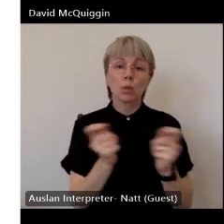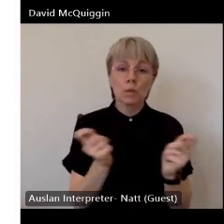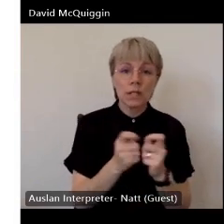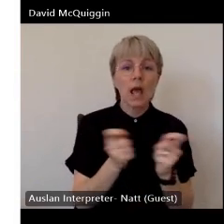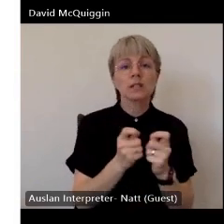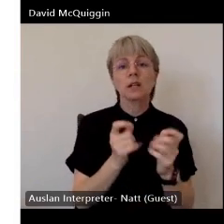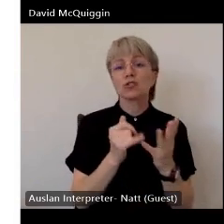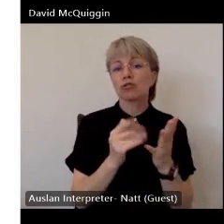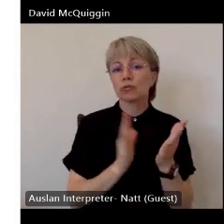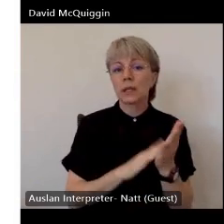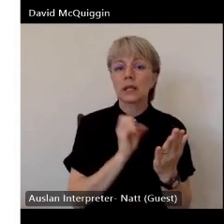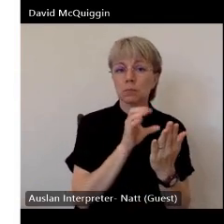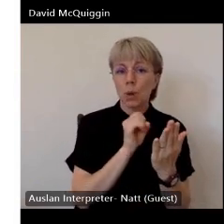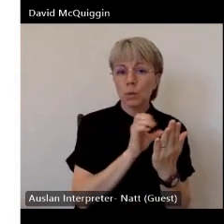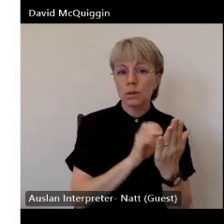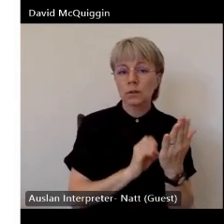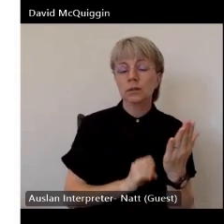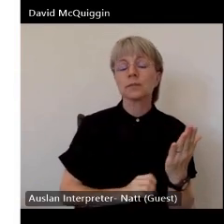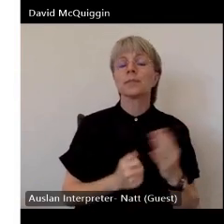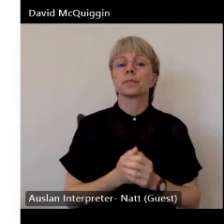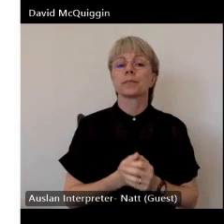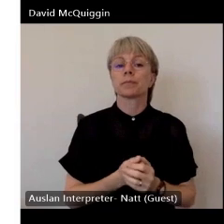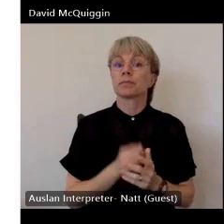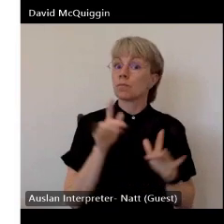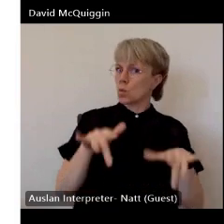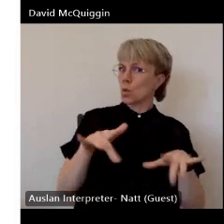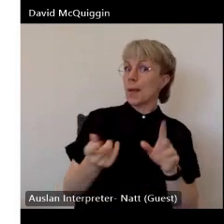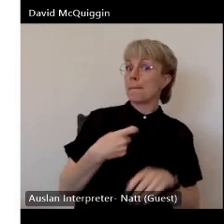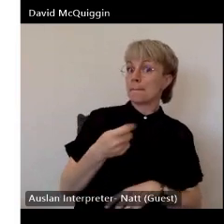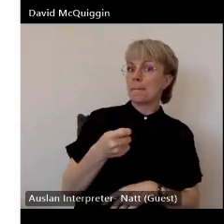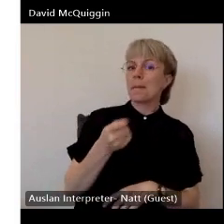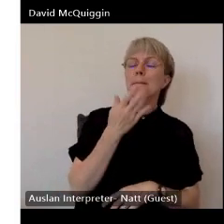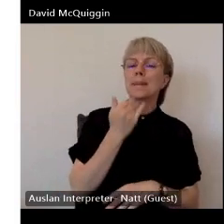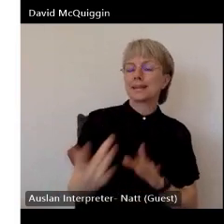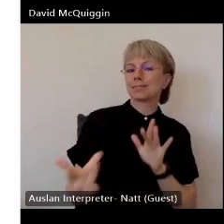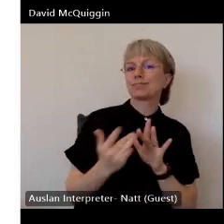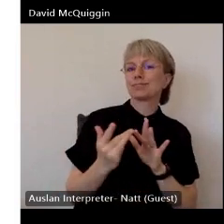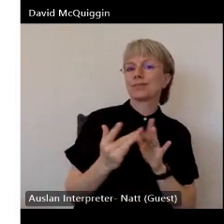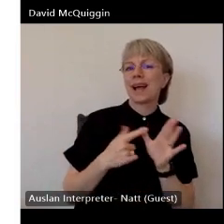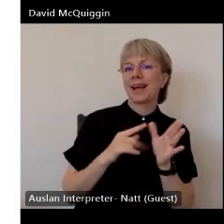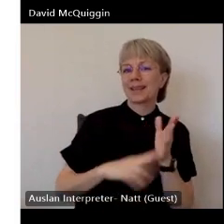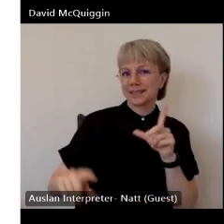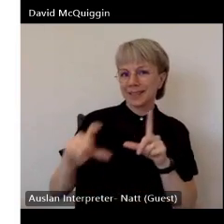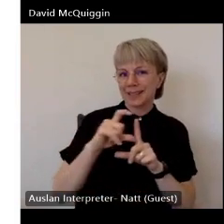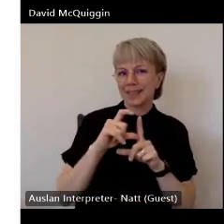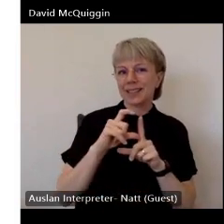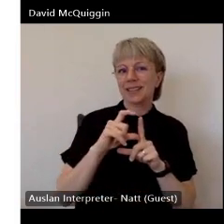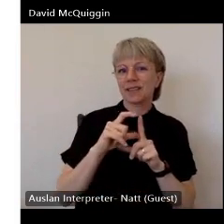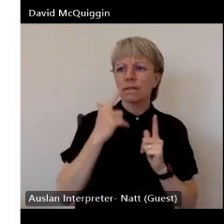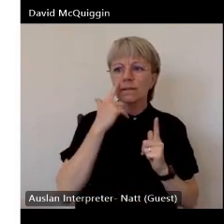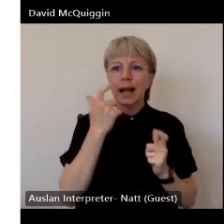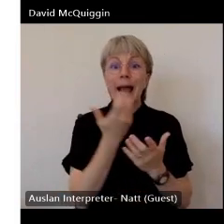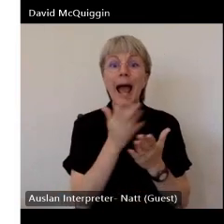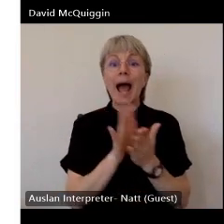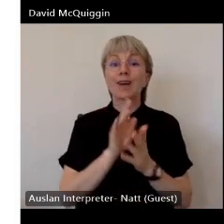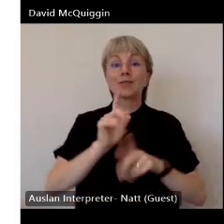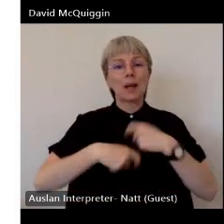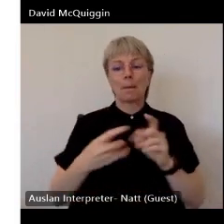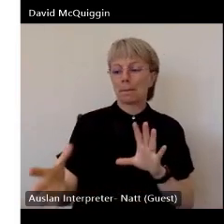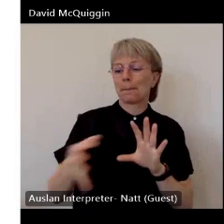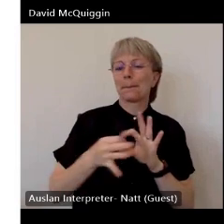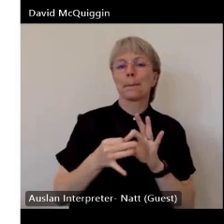a member, as Catherine said, please reach out to AND or Australian Network on Disability and find out how you can become a